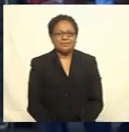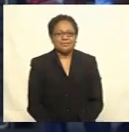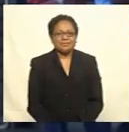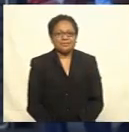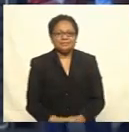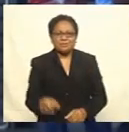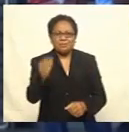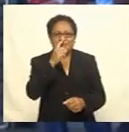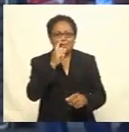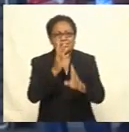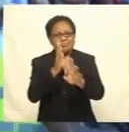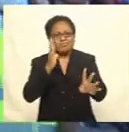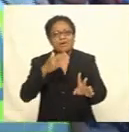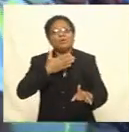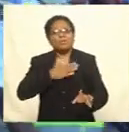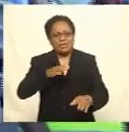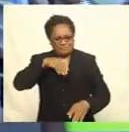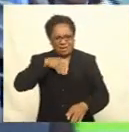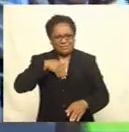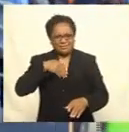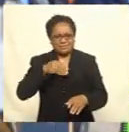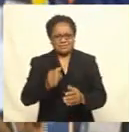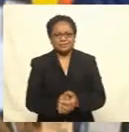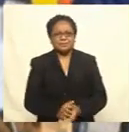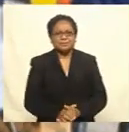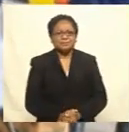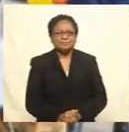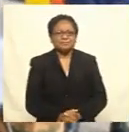Fijians line up for passes.